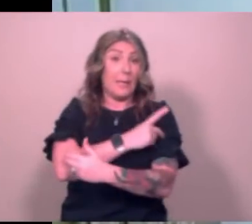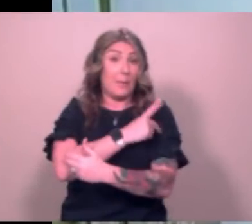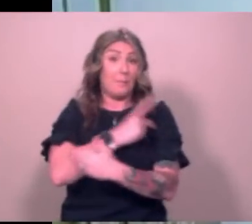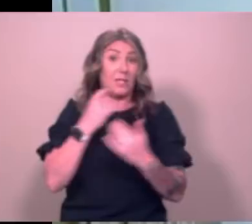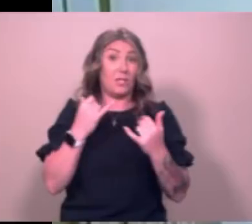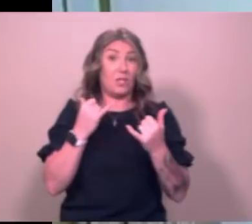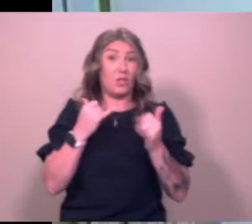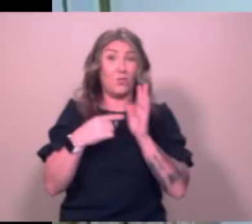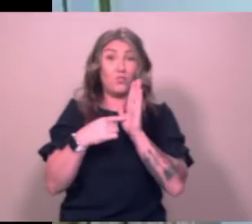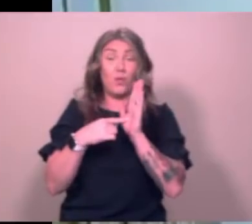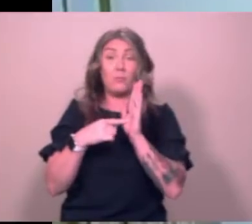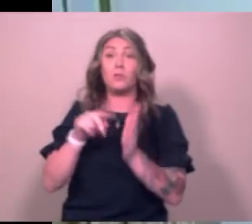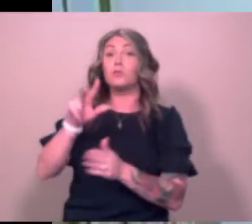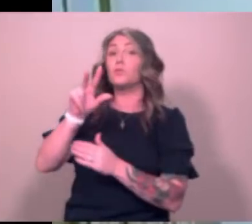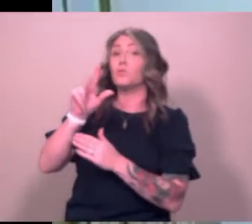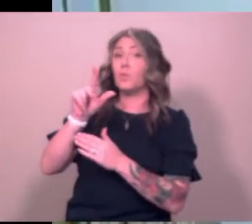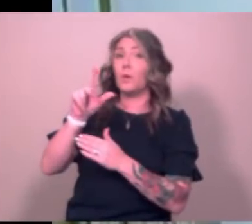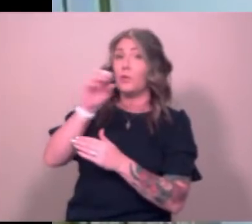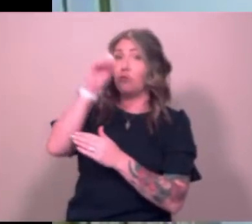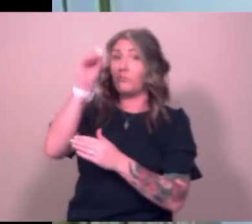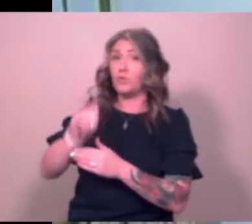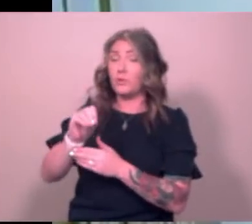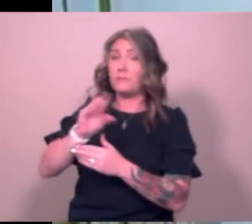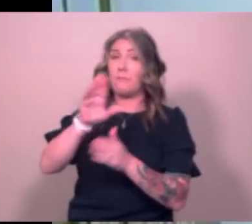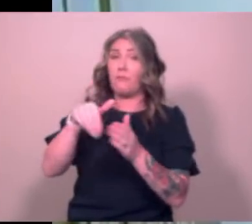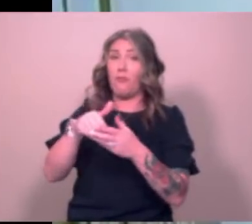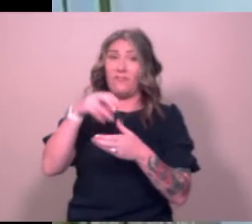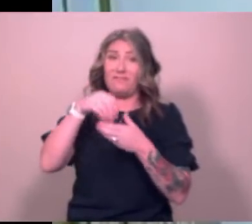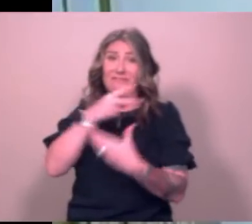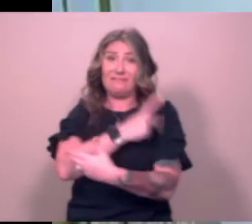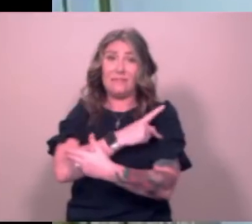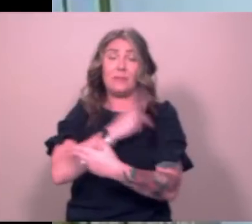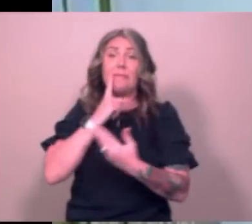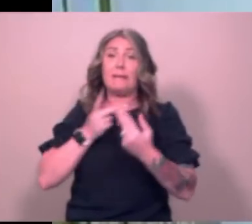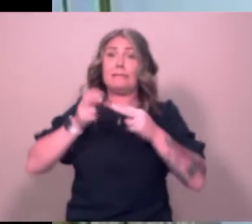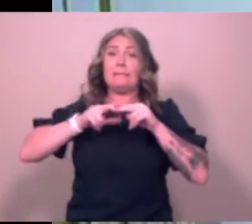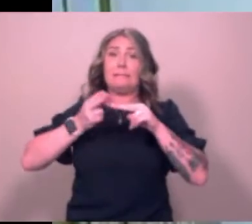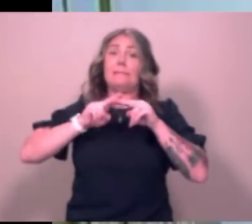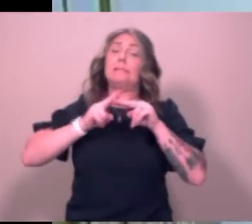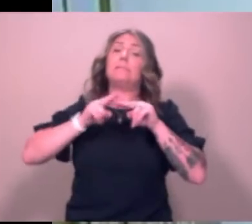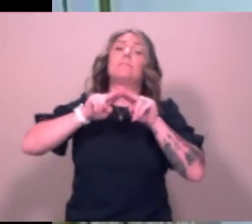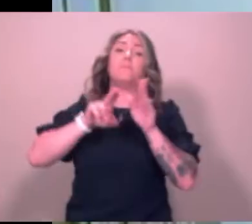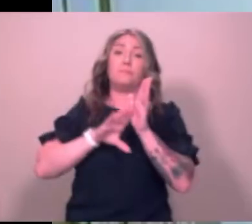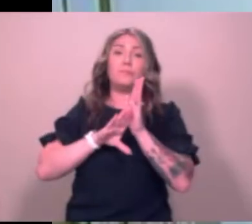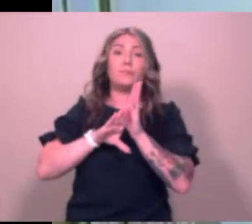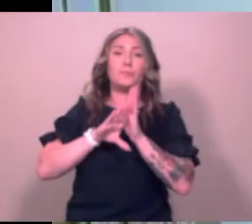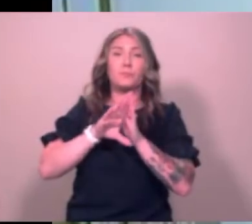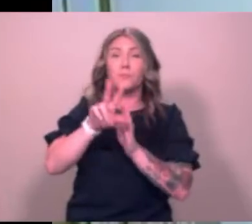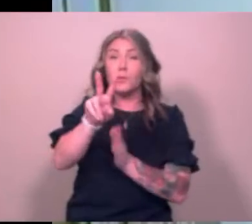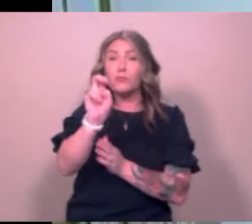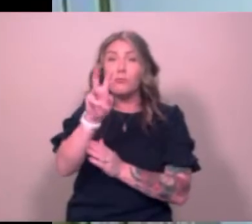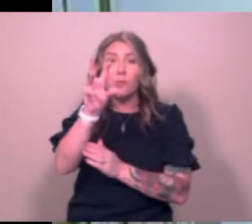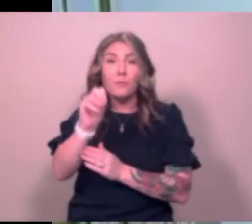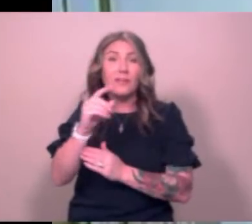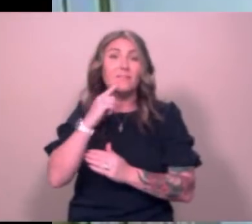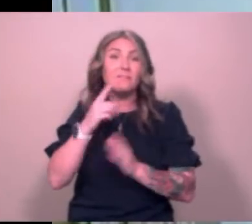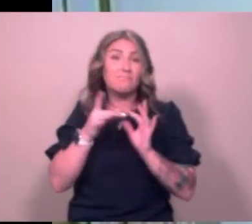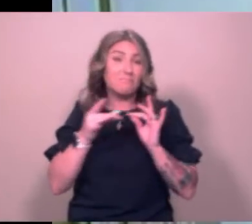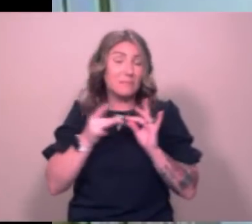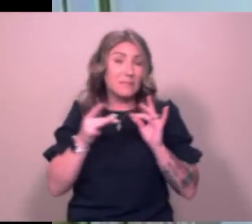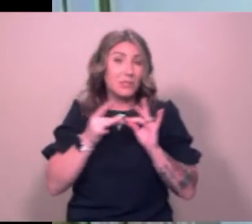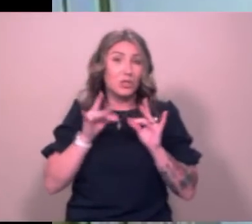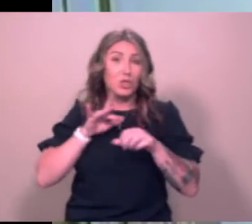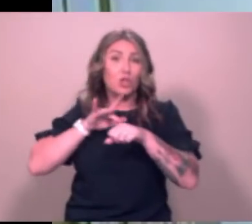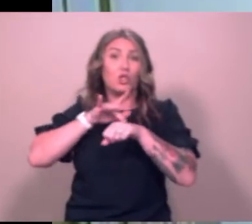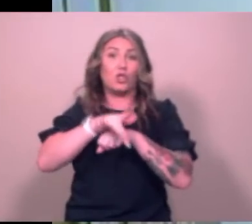represent 23% of our inpatient volume, and that has been climbing steadily. The 250 that I mentioned earlier